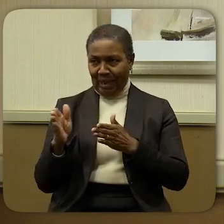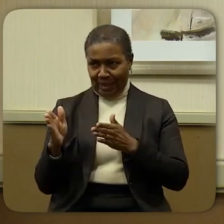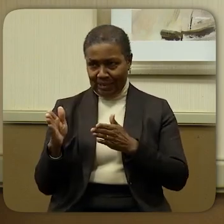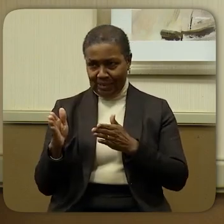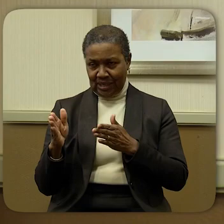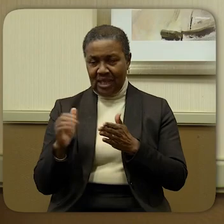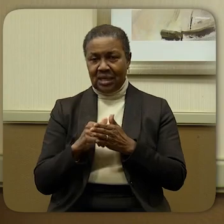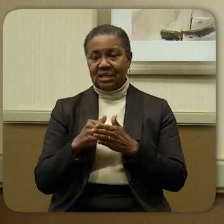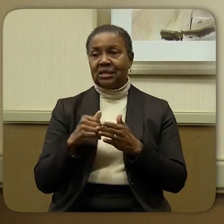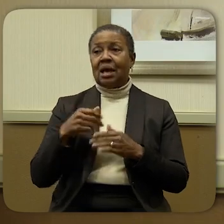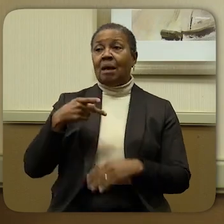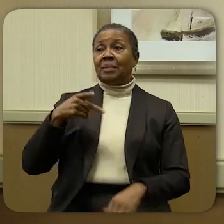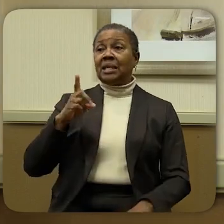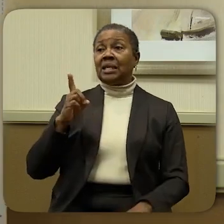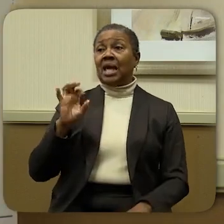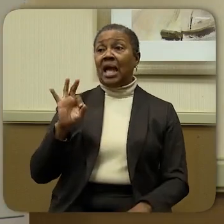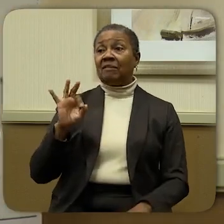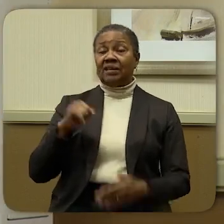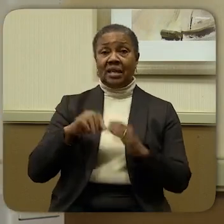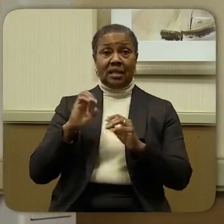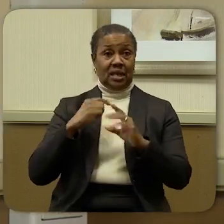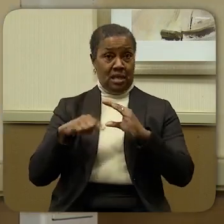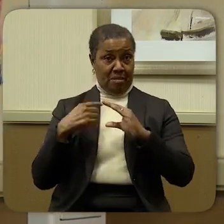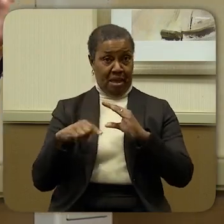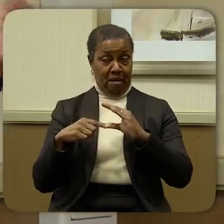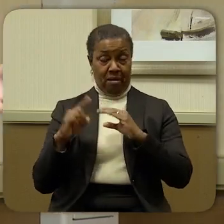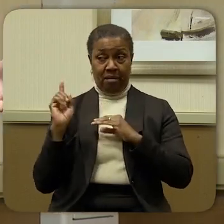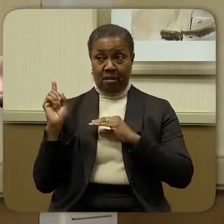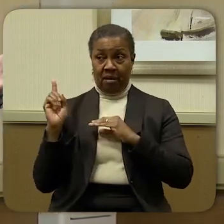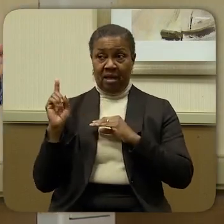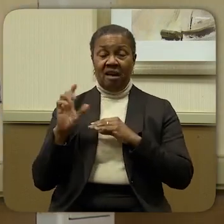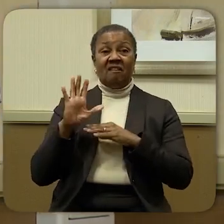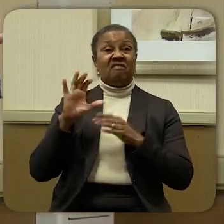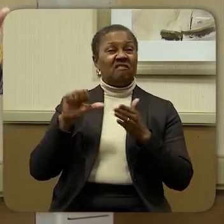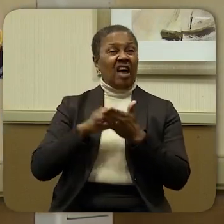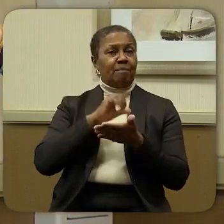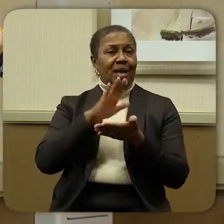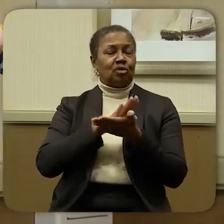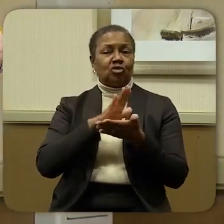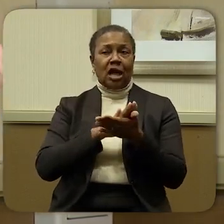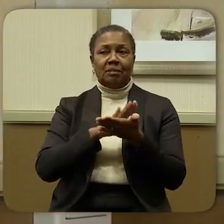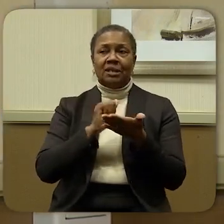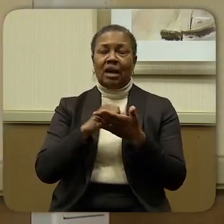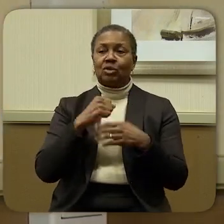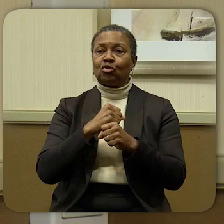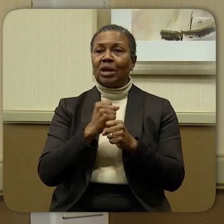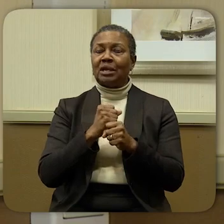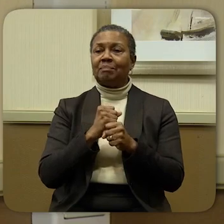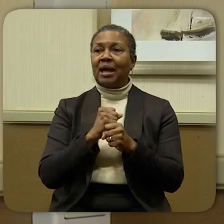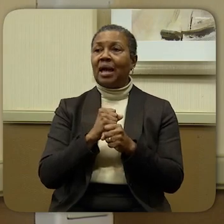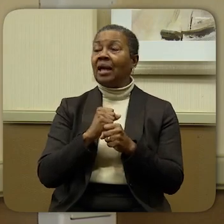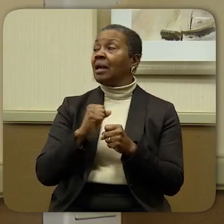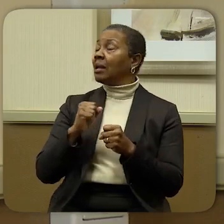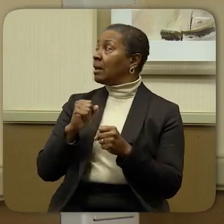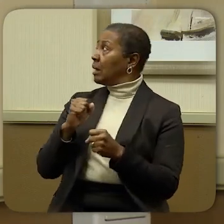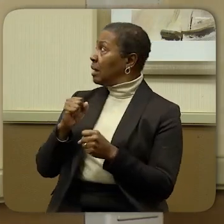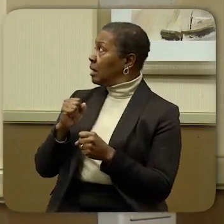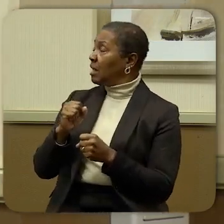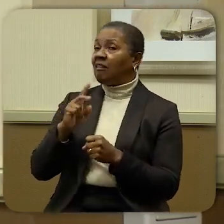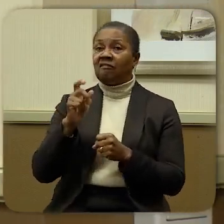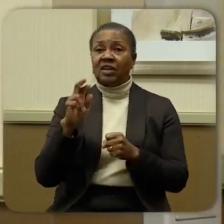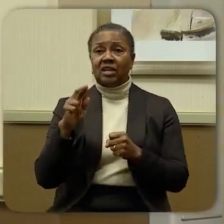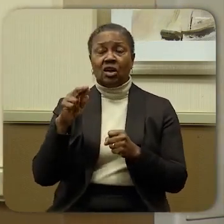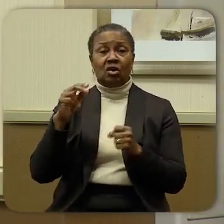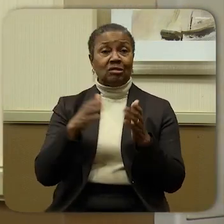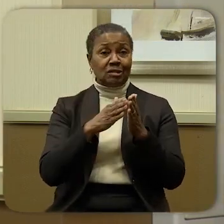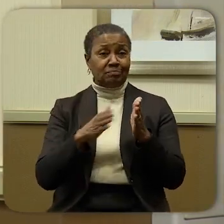this is a PDF in your email, and it's a 5-page document that was created by Gender Spectrum to